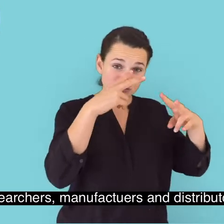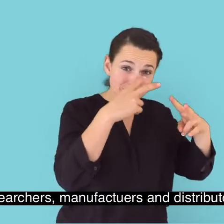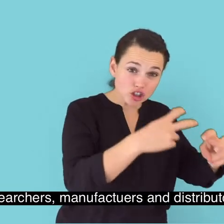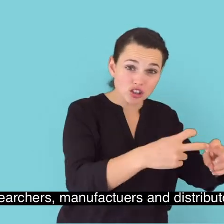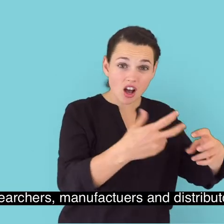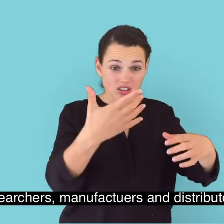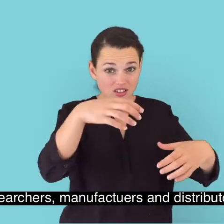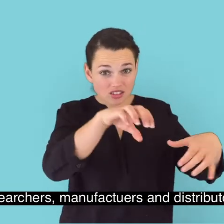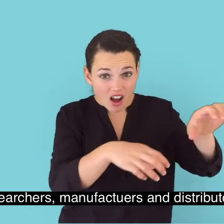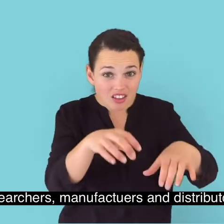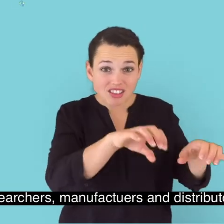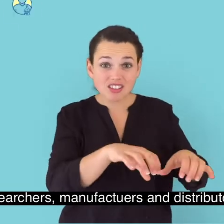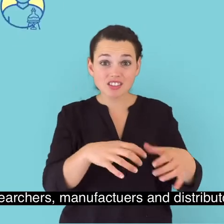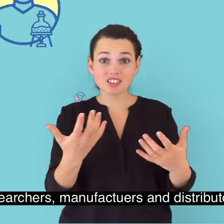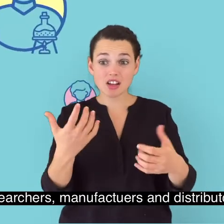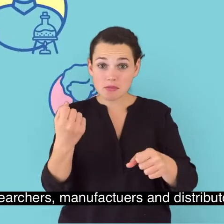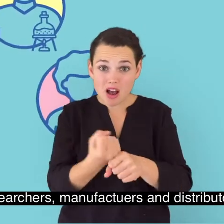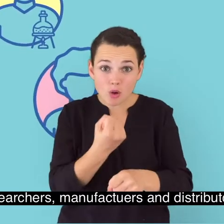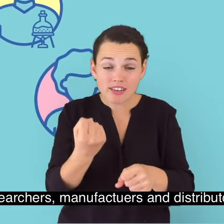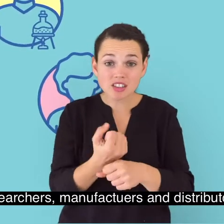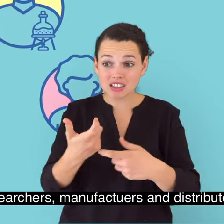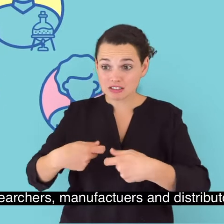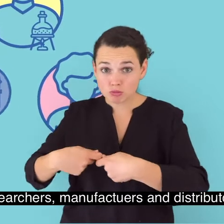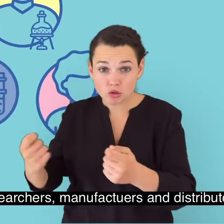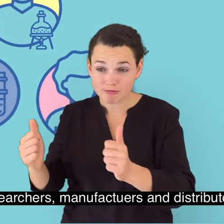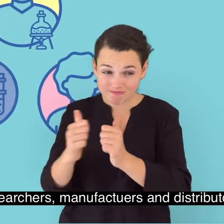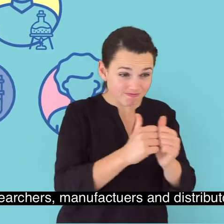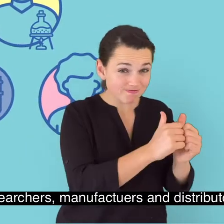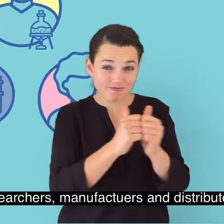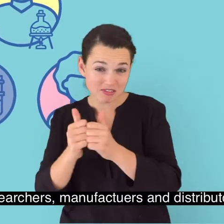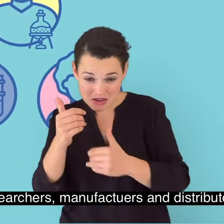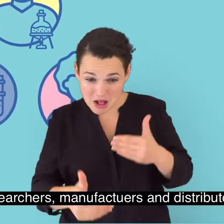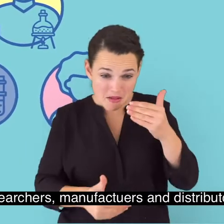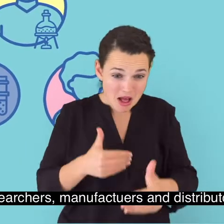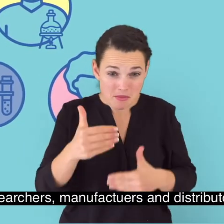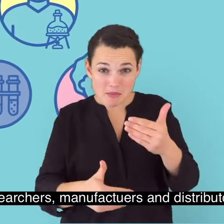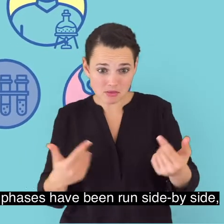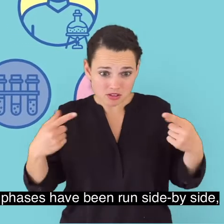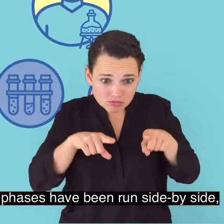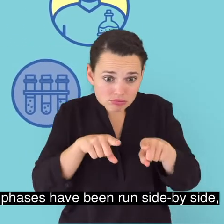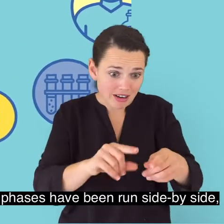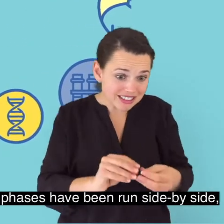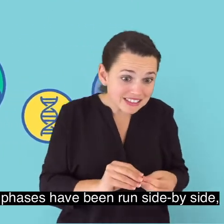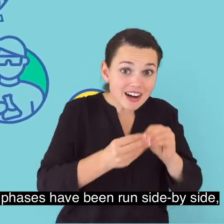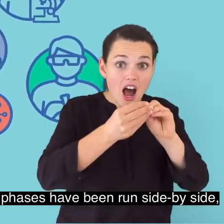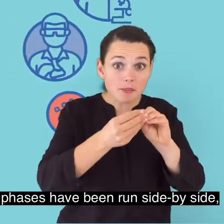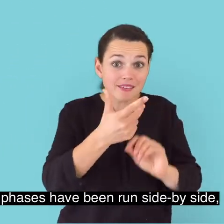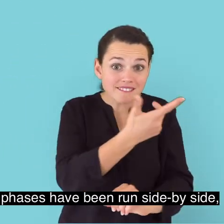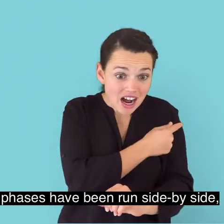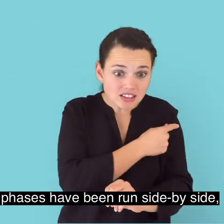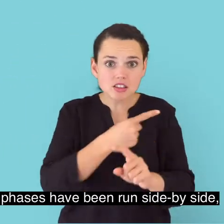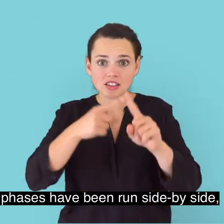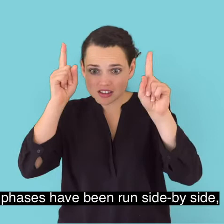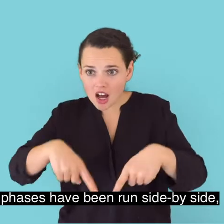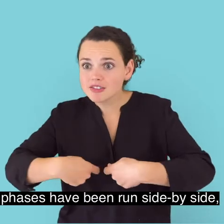Thanks to the collaboration between scientists, researchers, manufacturers and distributors, the development and implementation